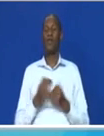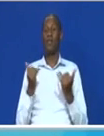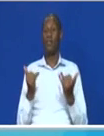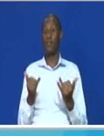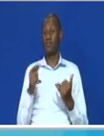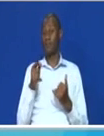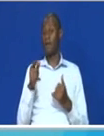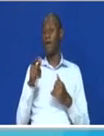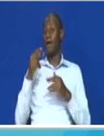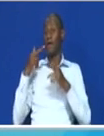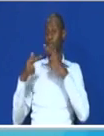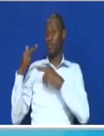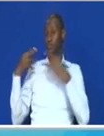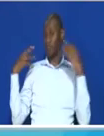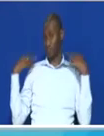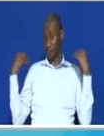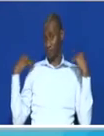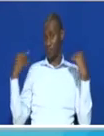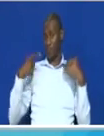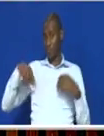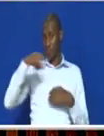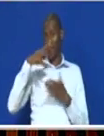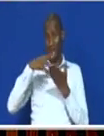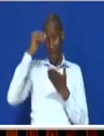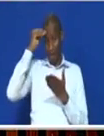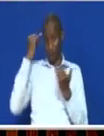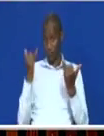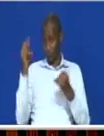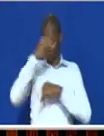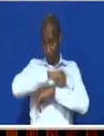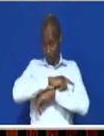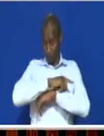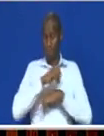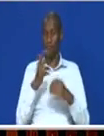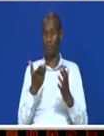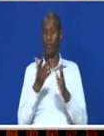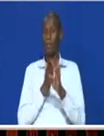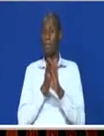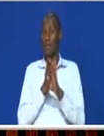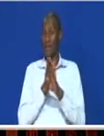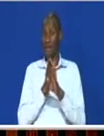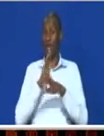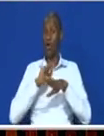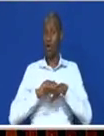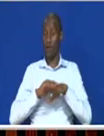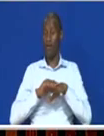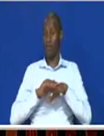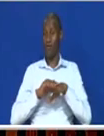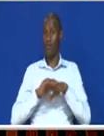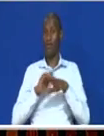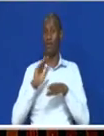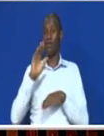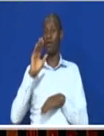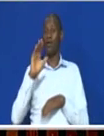This revision exercise that we are going to deal with today is mainly on